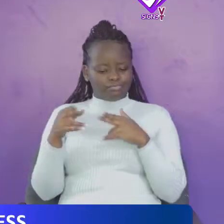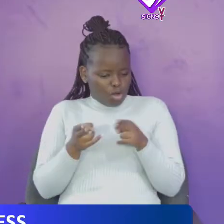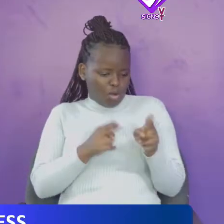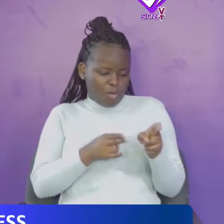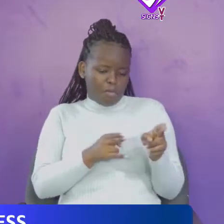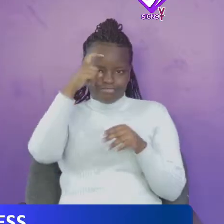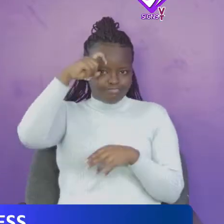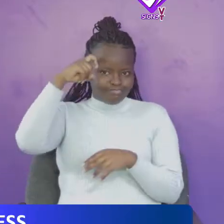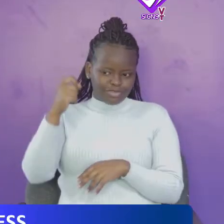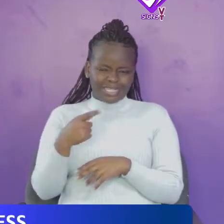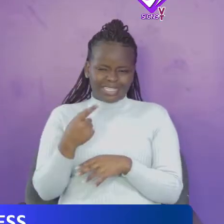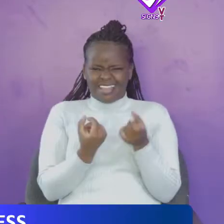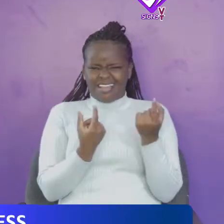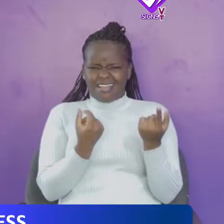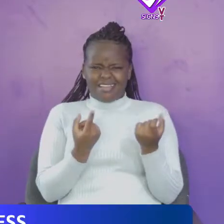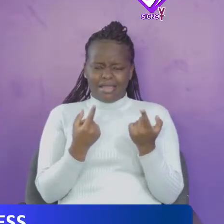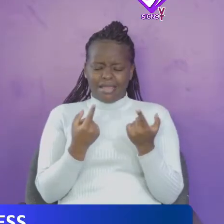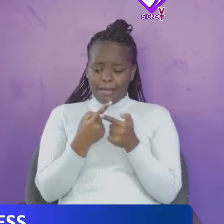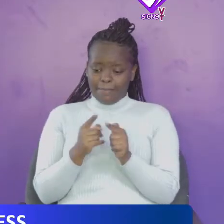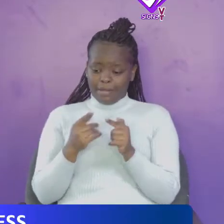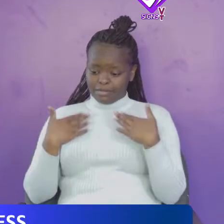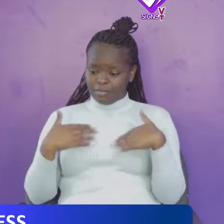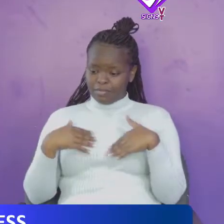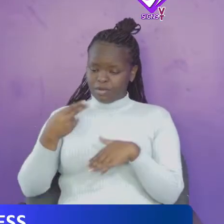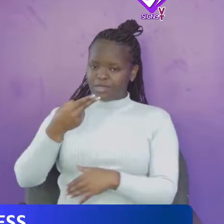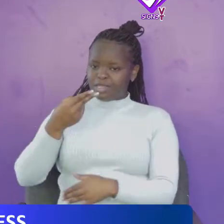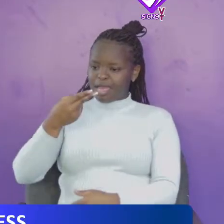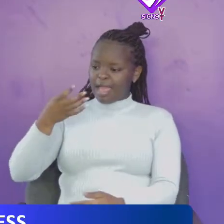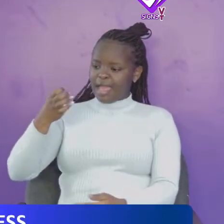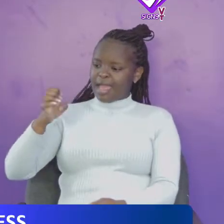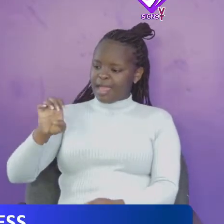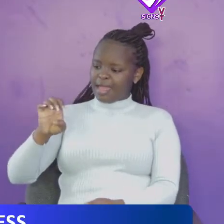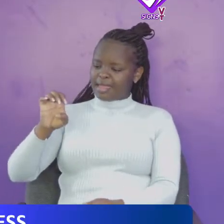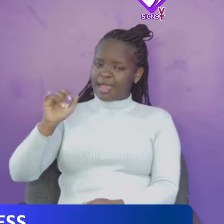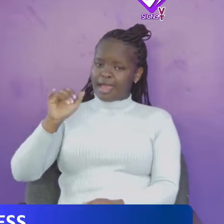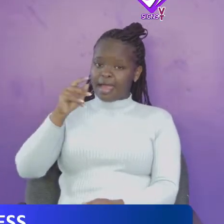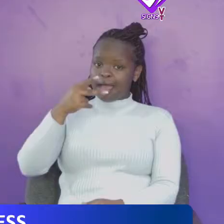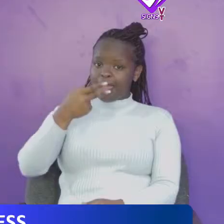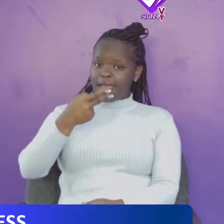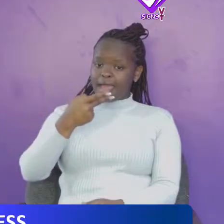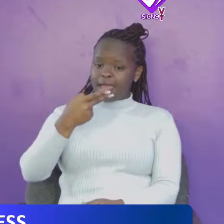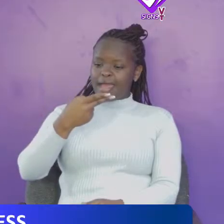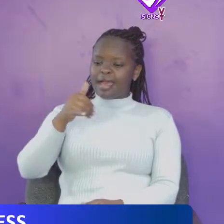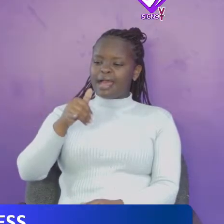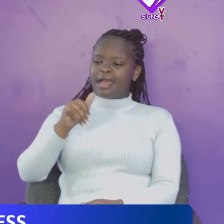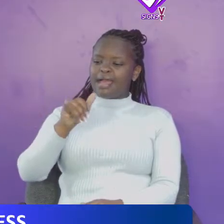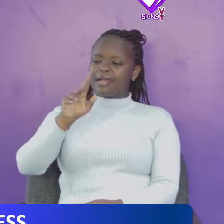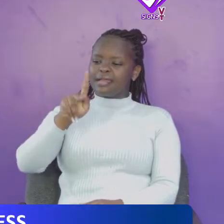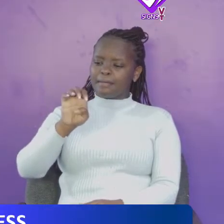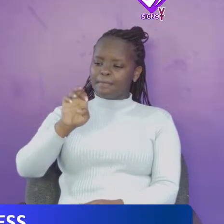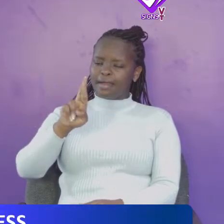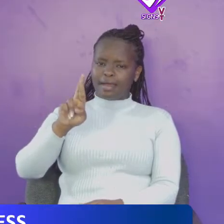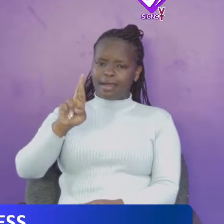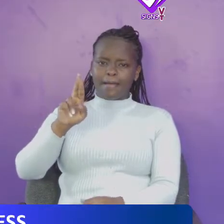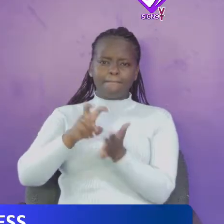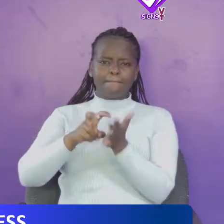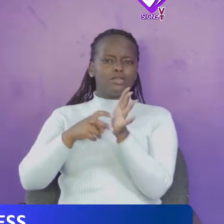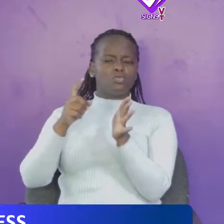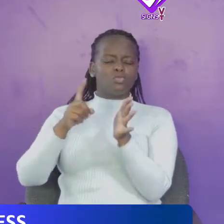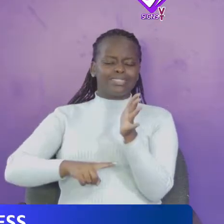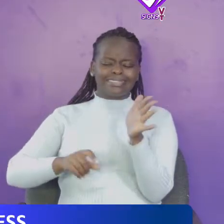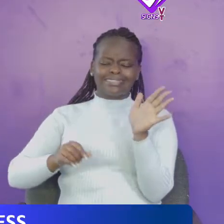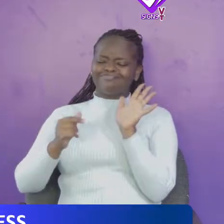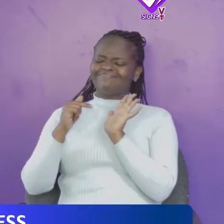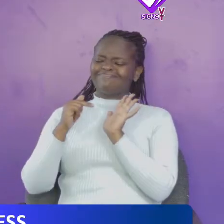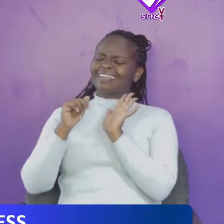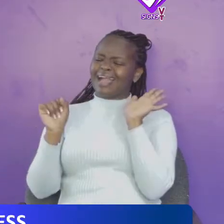when it comes to individuals with hyperhidrosis, hyper means in excess. So it's the sweat in excess, Yeah.